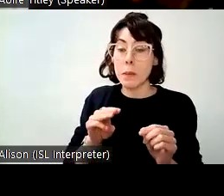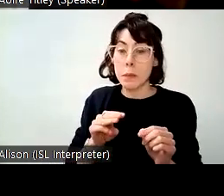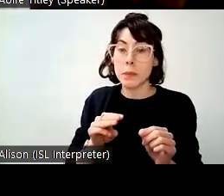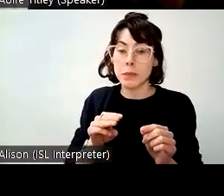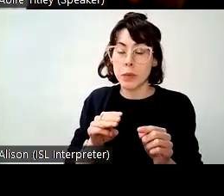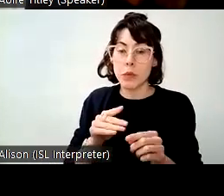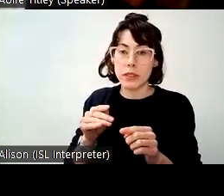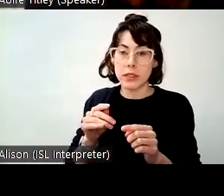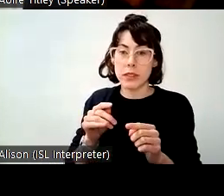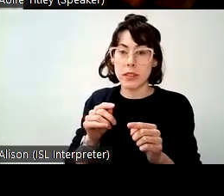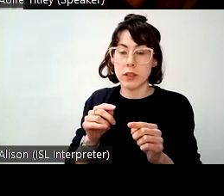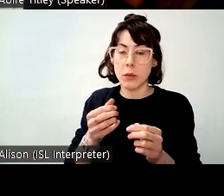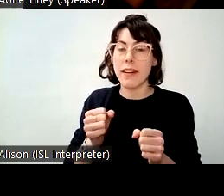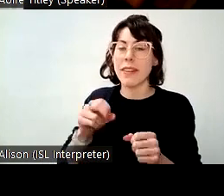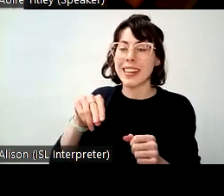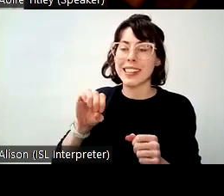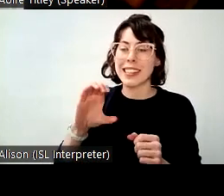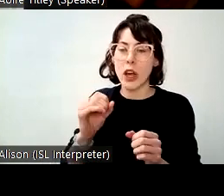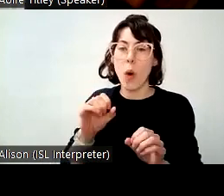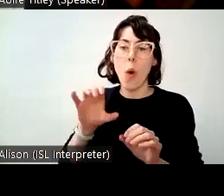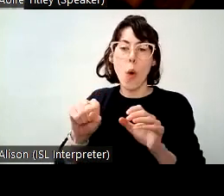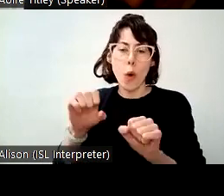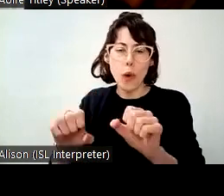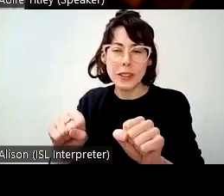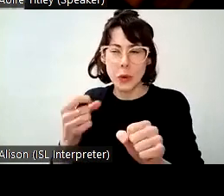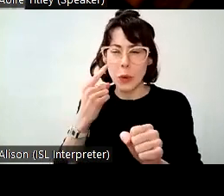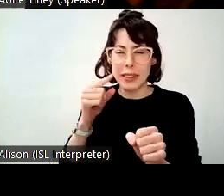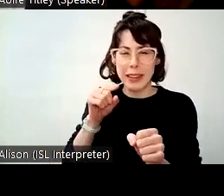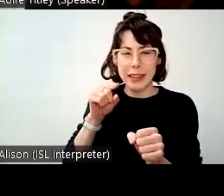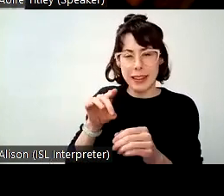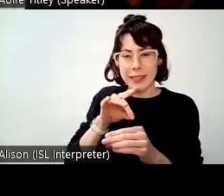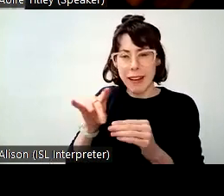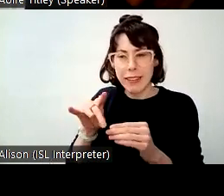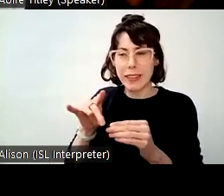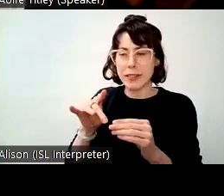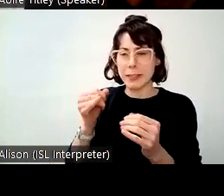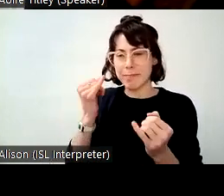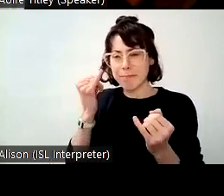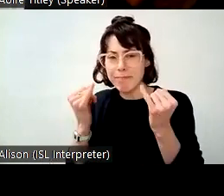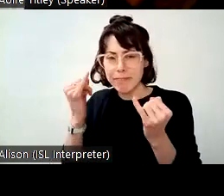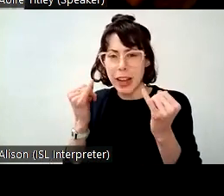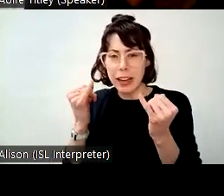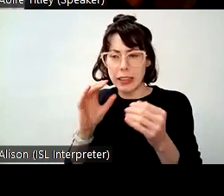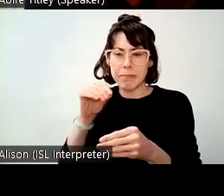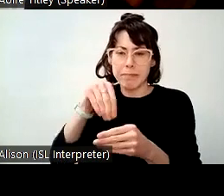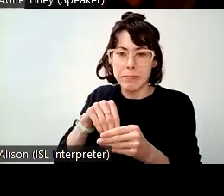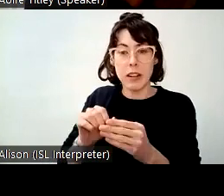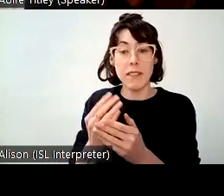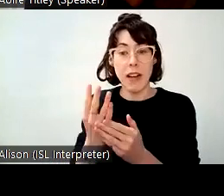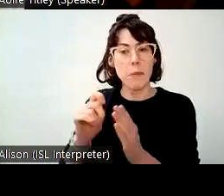moment, which are also very evident in certain development projects and in certain development approaches. So really, I